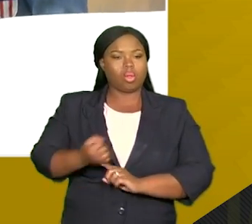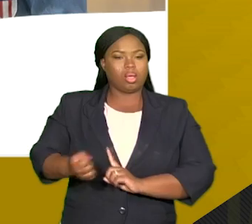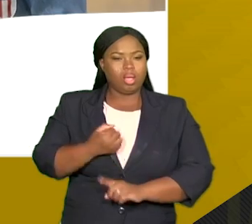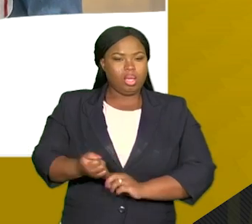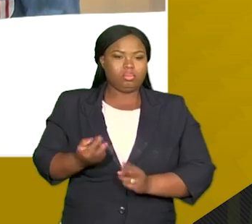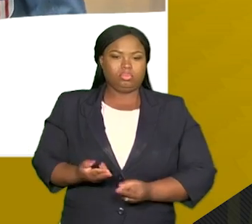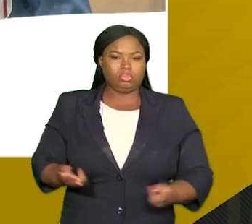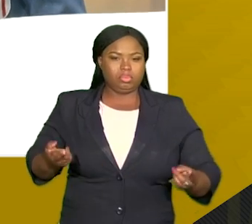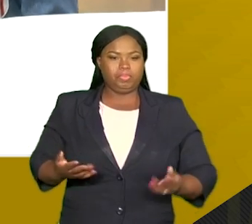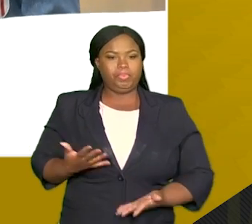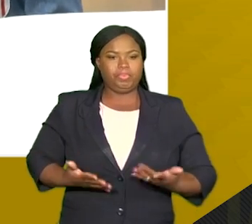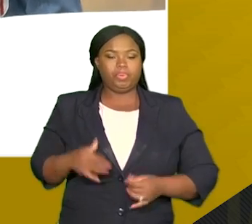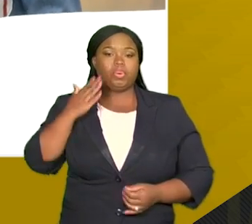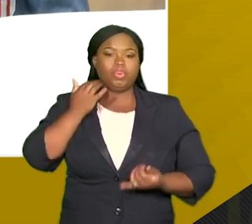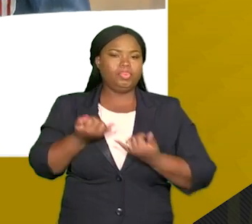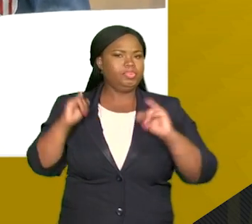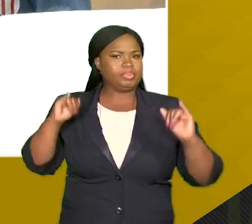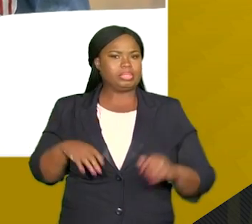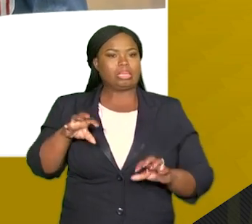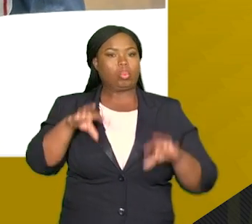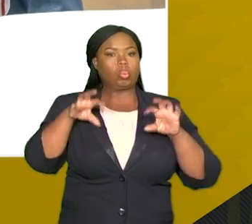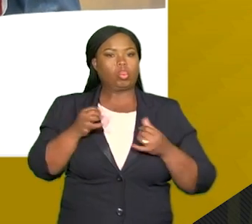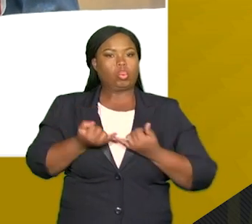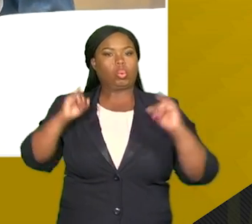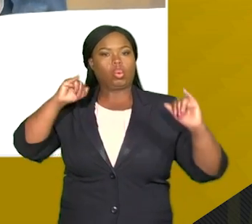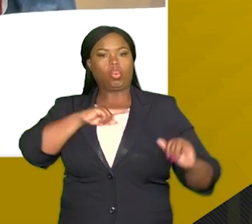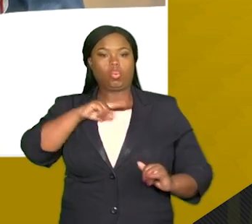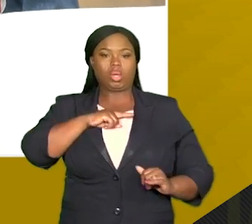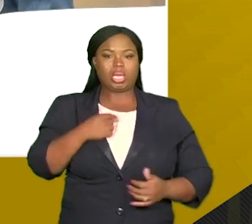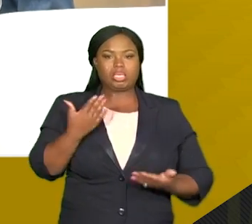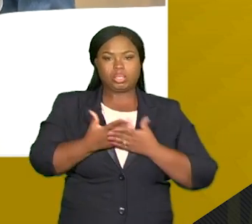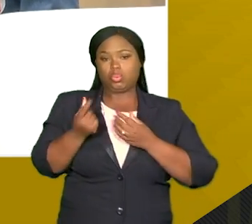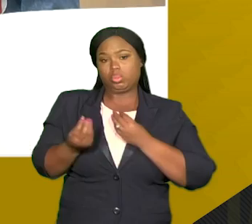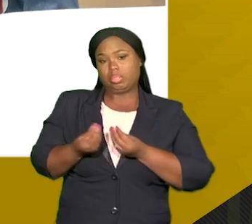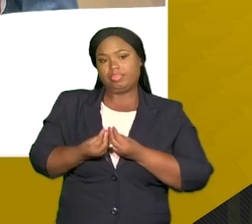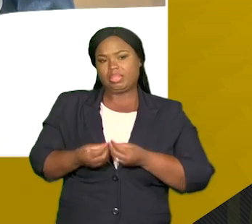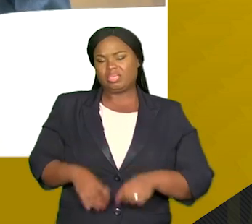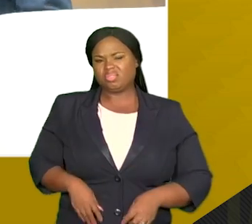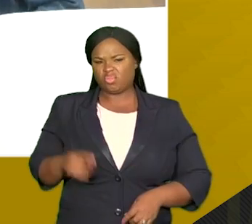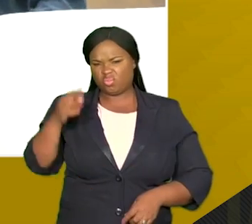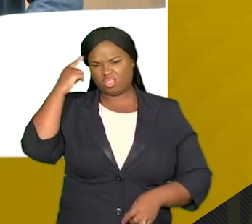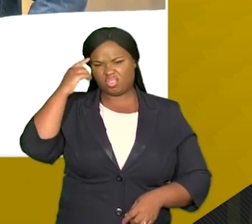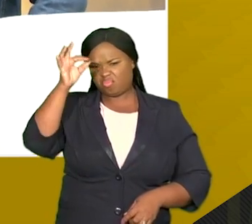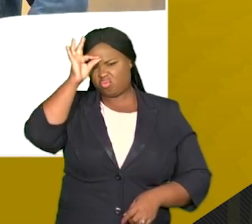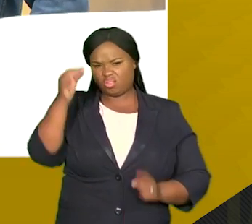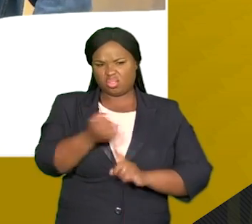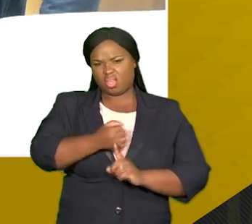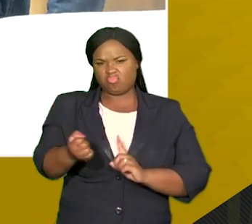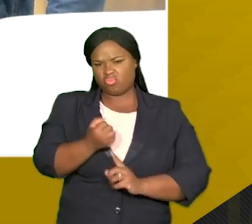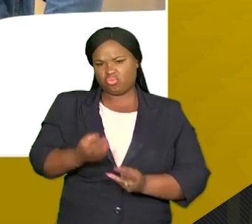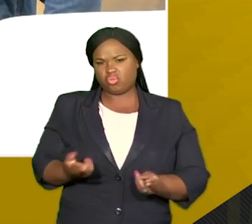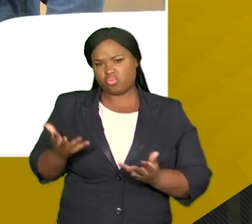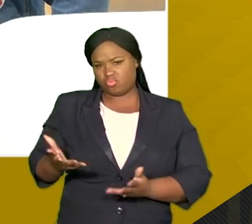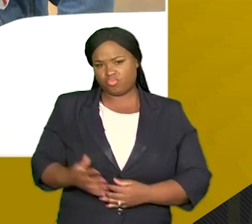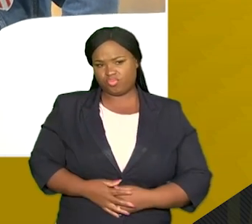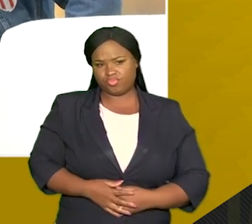ama-resources. For instance, senihlukene but uyasaba ukuthi nihlukane ngenxa yokuthi usaba ukuthi ngenza noma yini ukuthi abo. Do you think amaphoyisa sometimes they abuse ama-resources